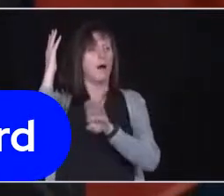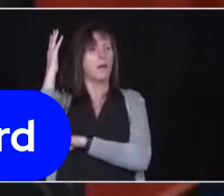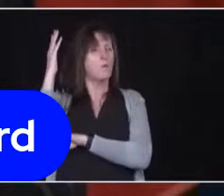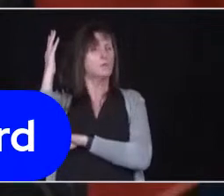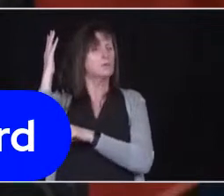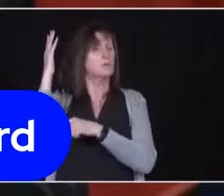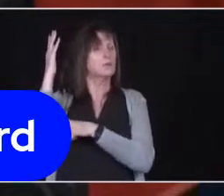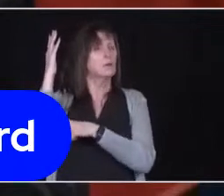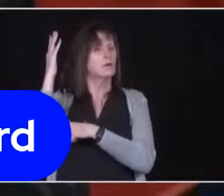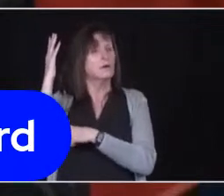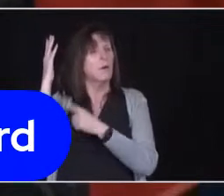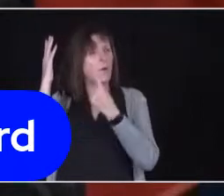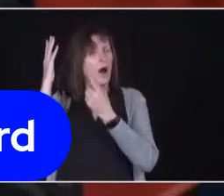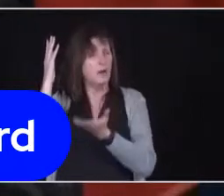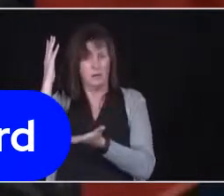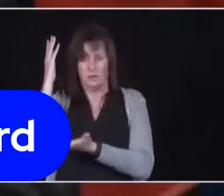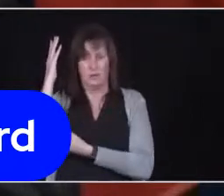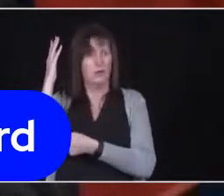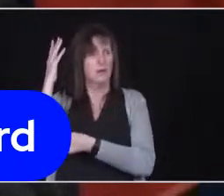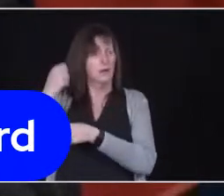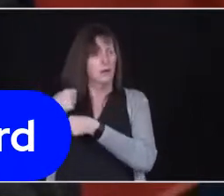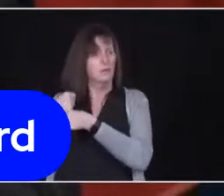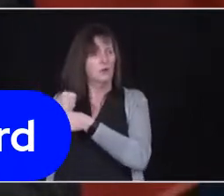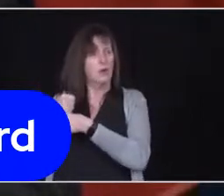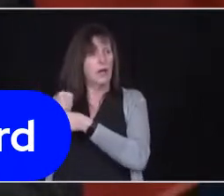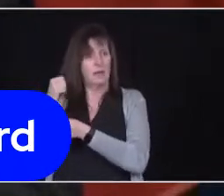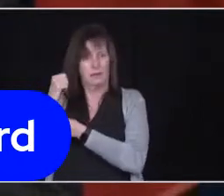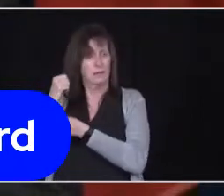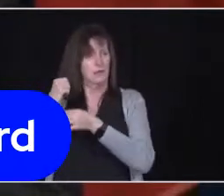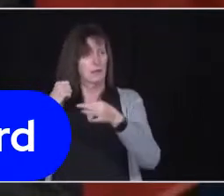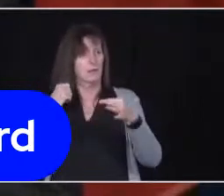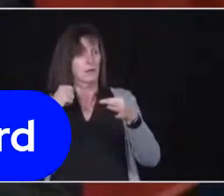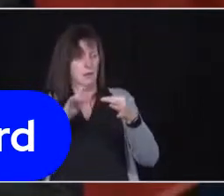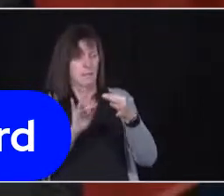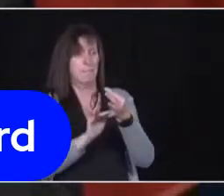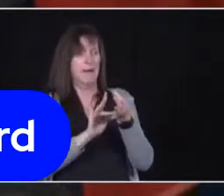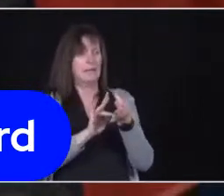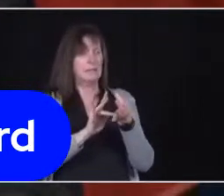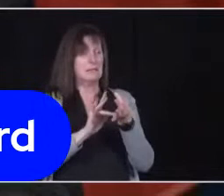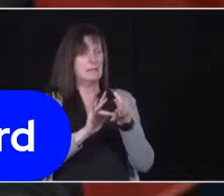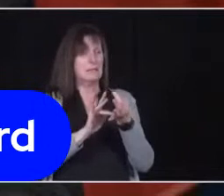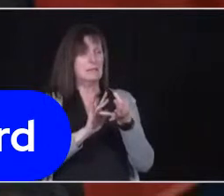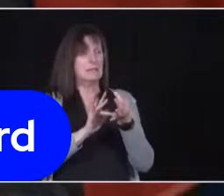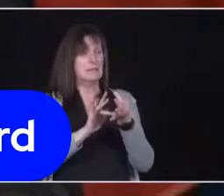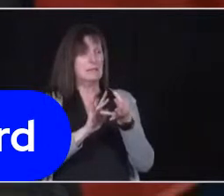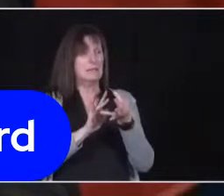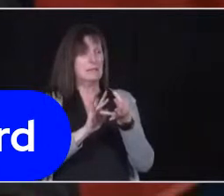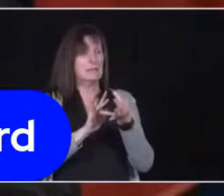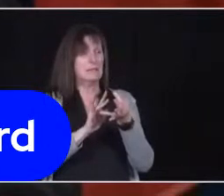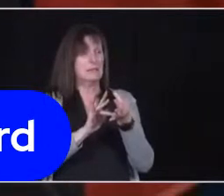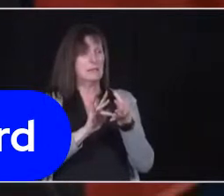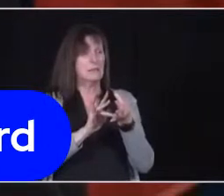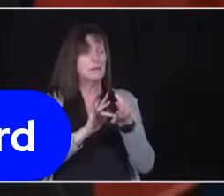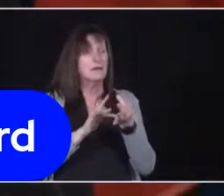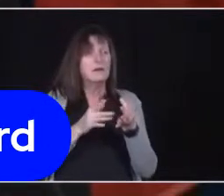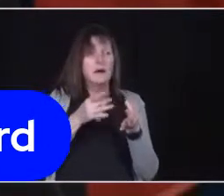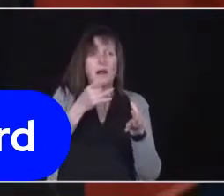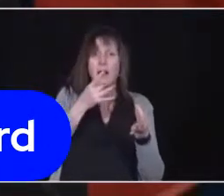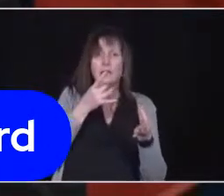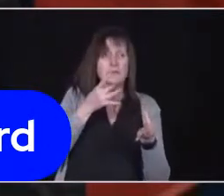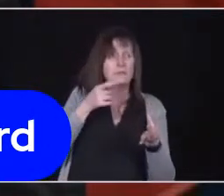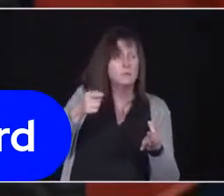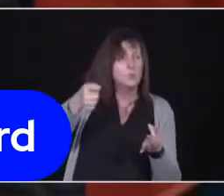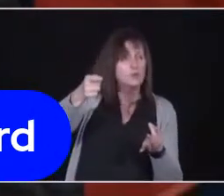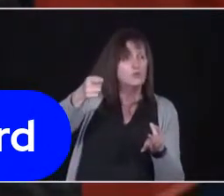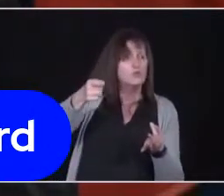in dozens and dozens of different products. And, you know, someone that makes a light switch. I could go on and